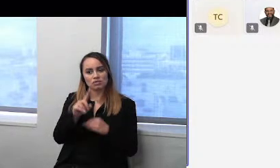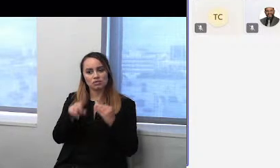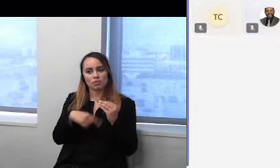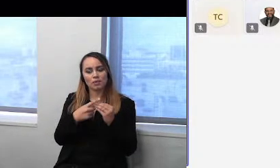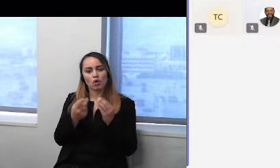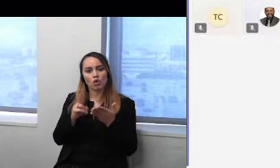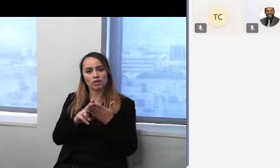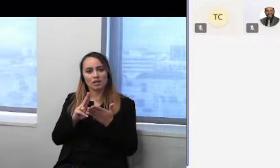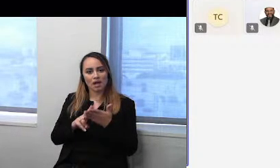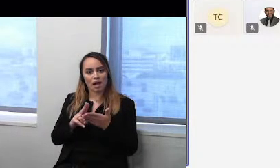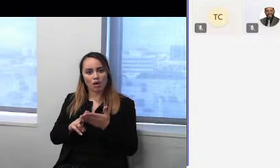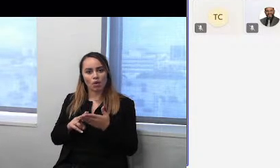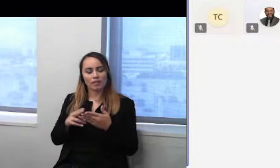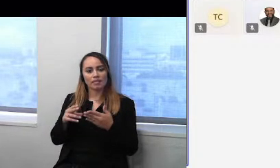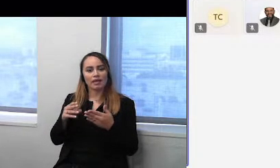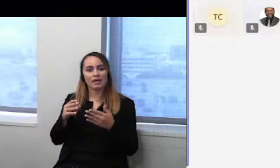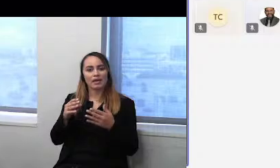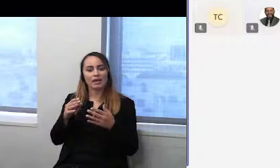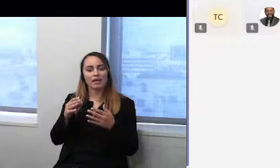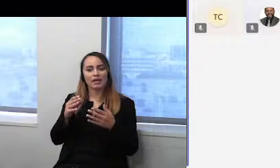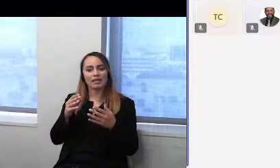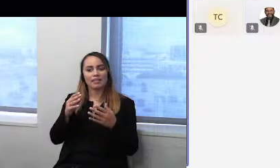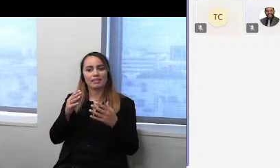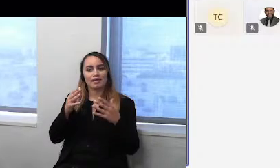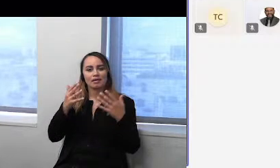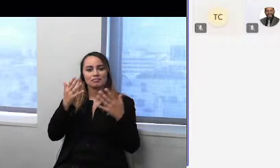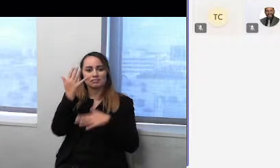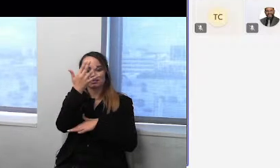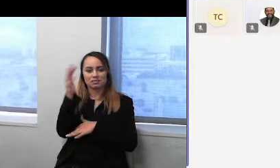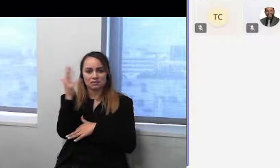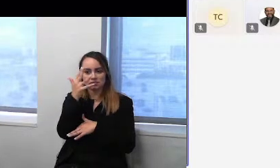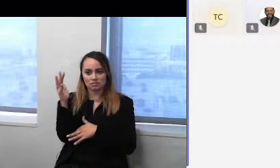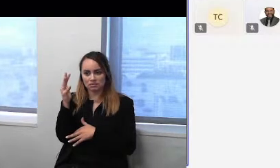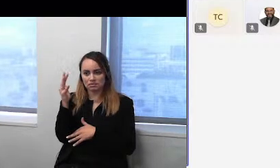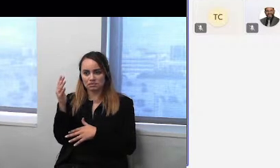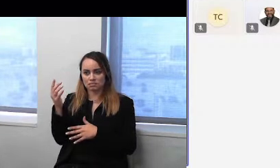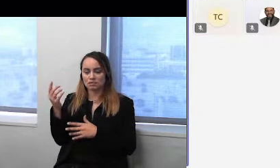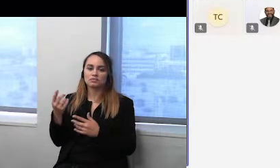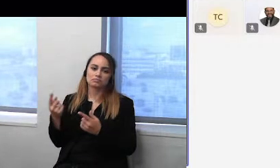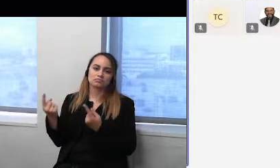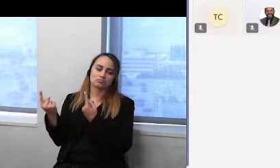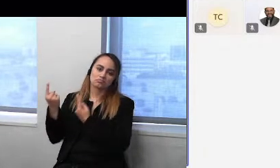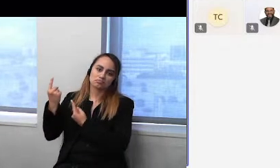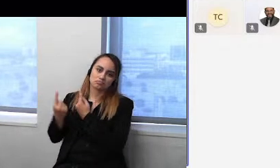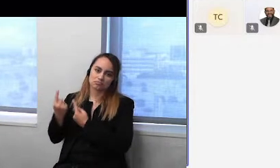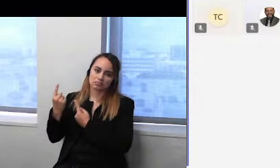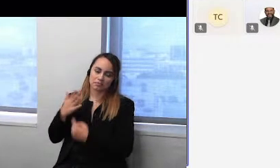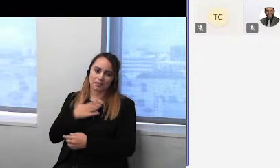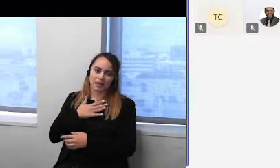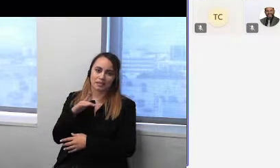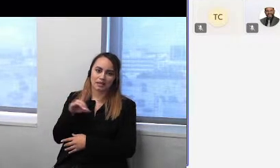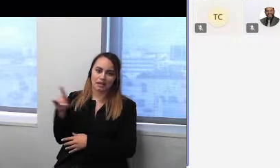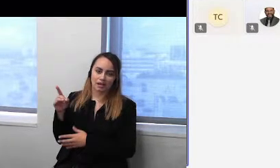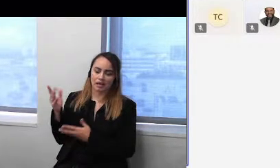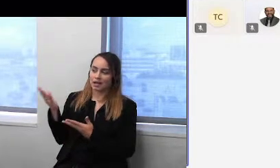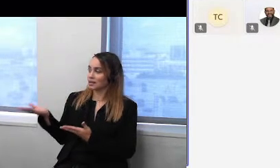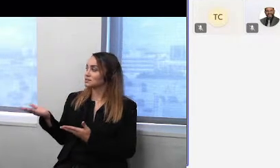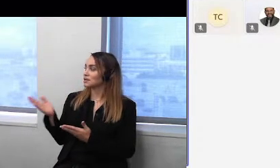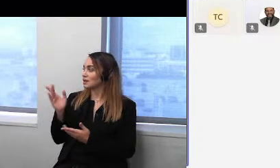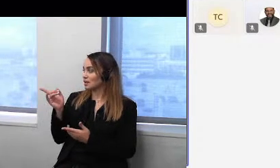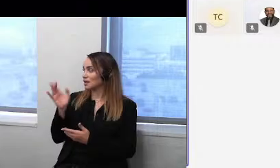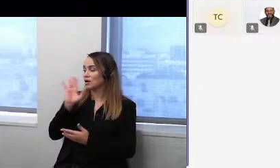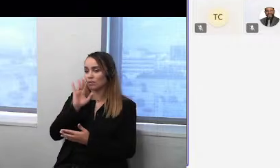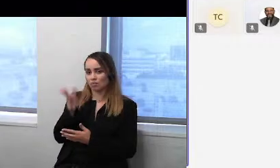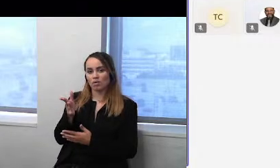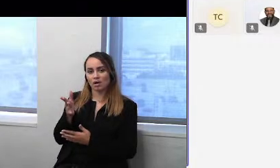that somebody else? It's a combination of the gentleman to my right, which I'm gonna be happy to have him take the lead because he's ready for it. That